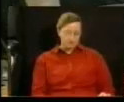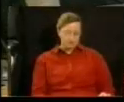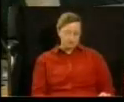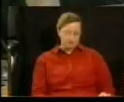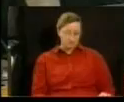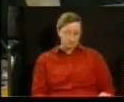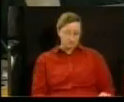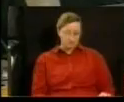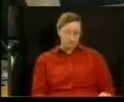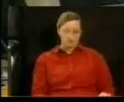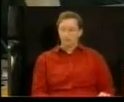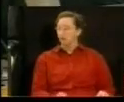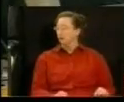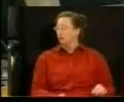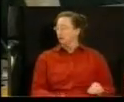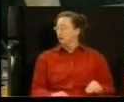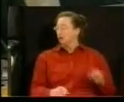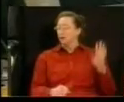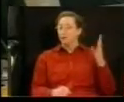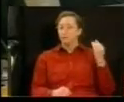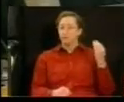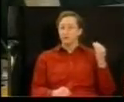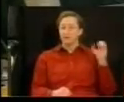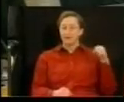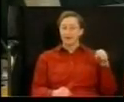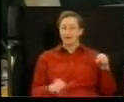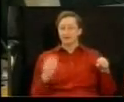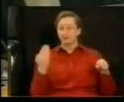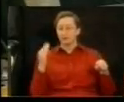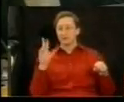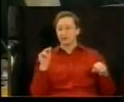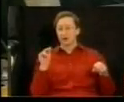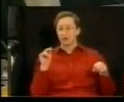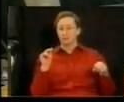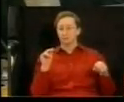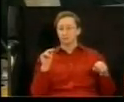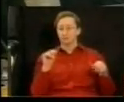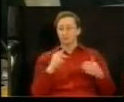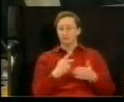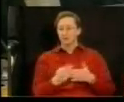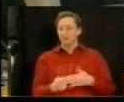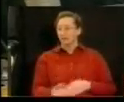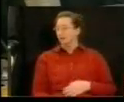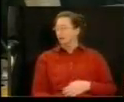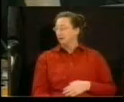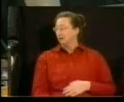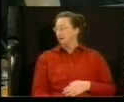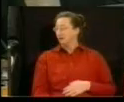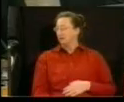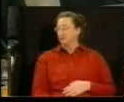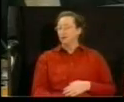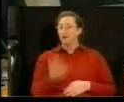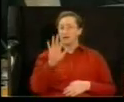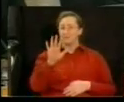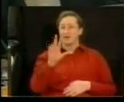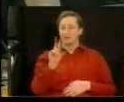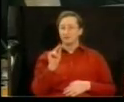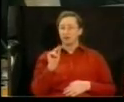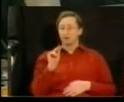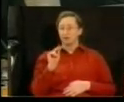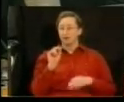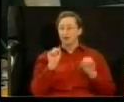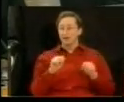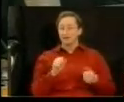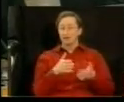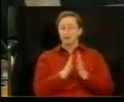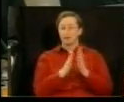We had 14 ayes and 14 noes, so the motion fails. Can't have 14. 5 noes. Could you ask if anybody wants to change?